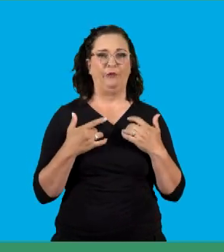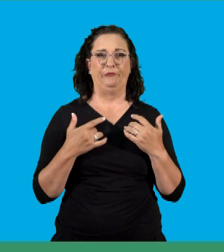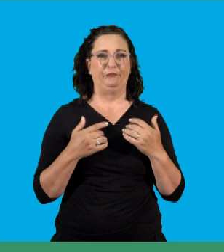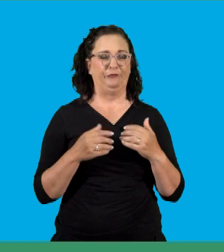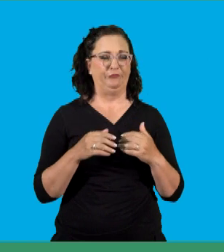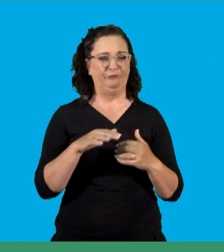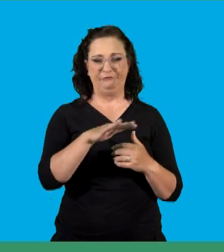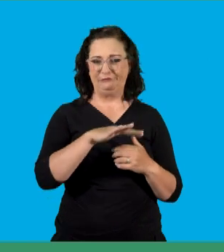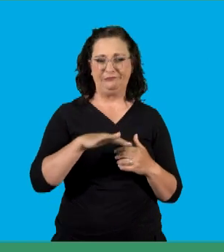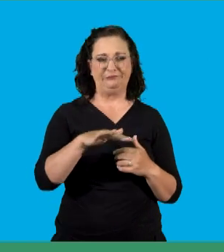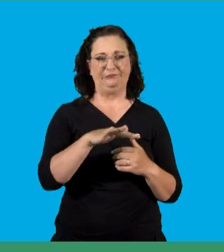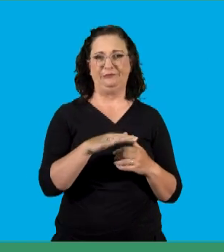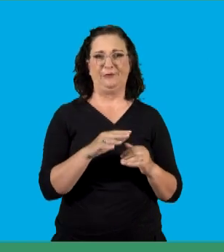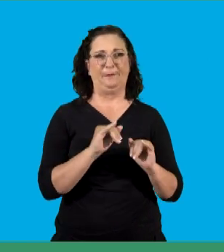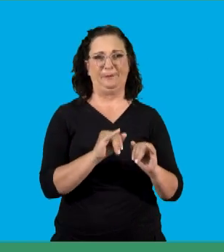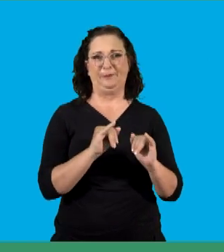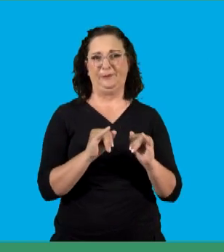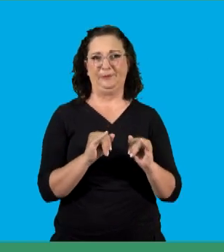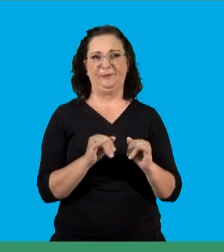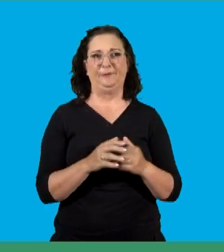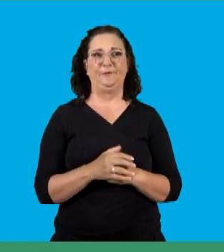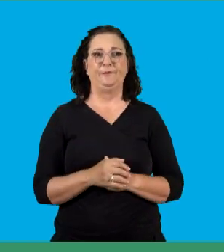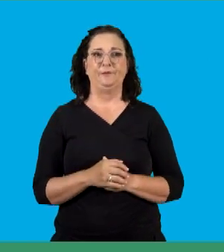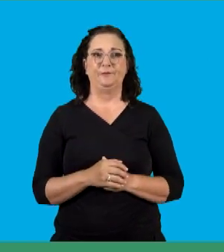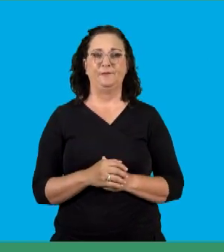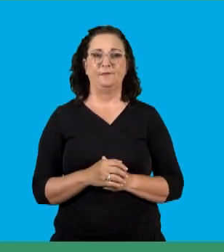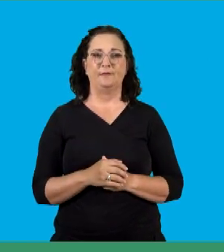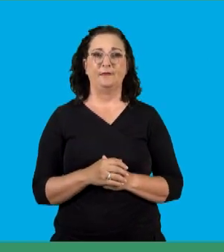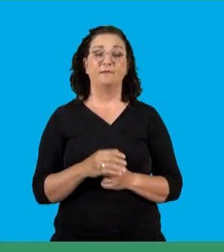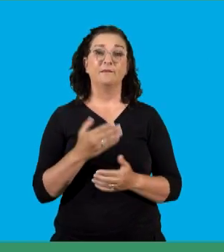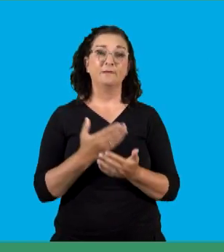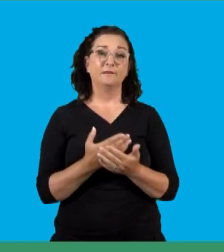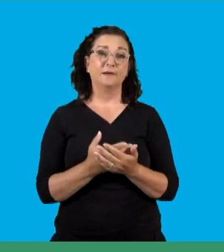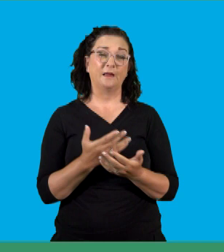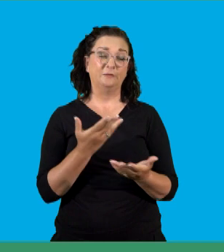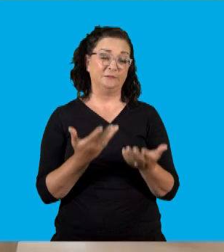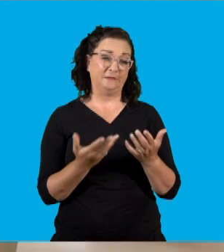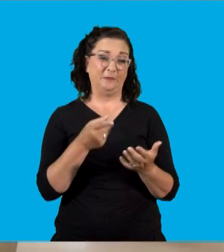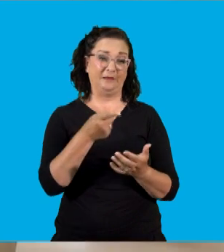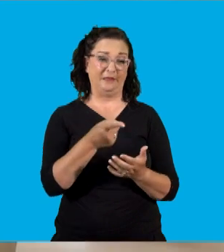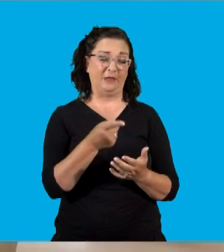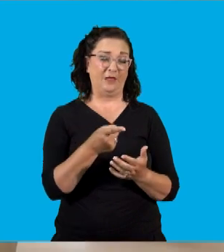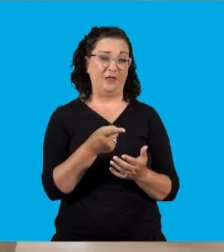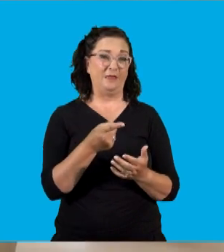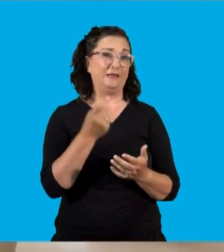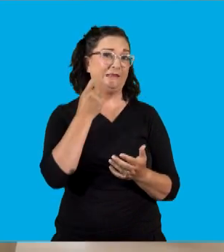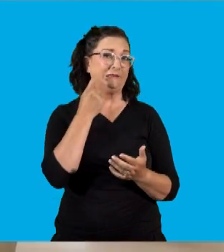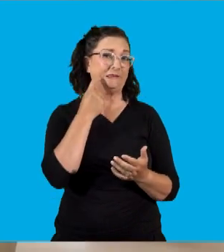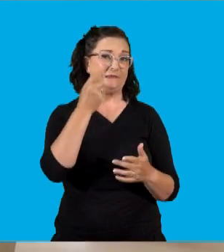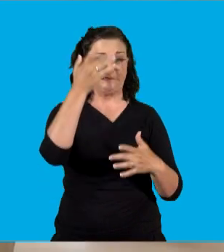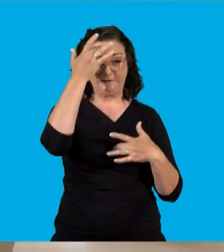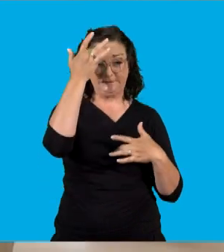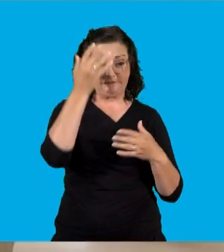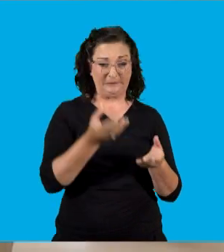increased susceptibility disease. So basically, when we refer to poverty, it's the state whereby people